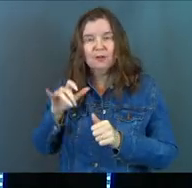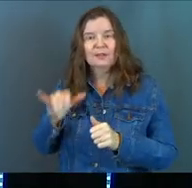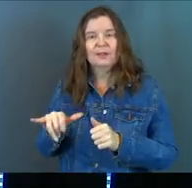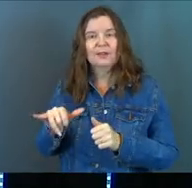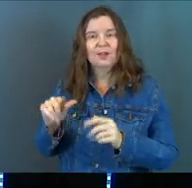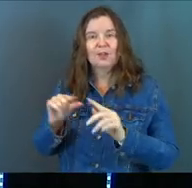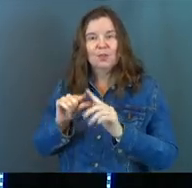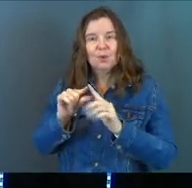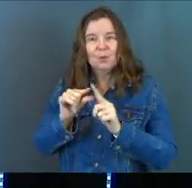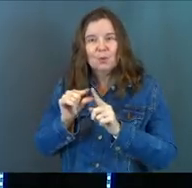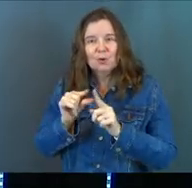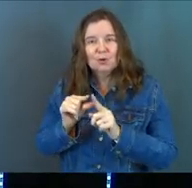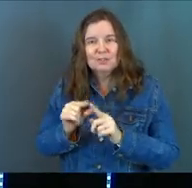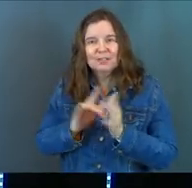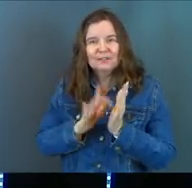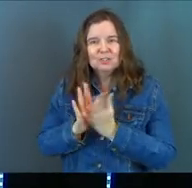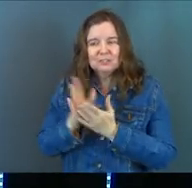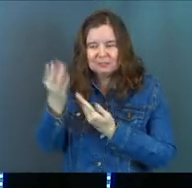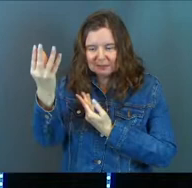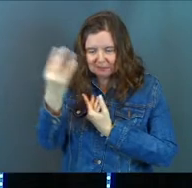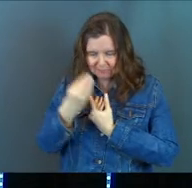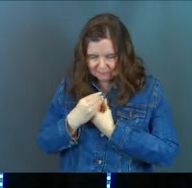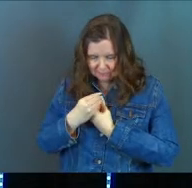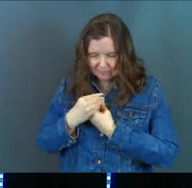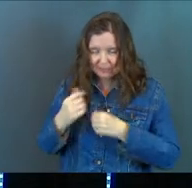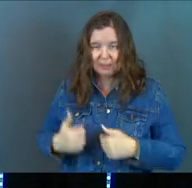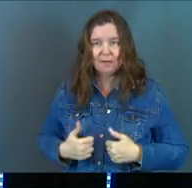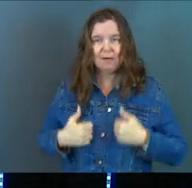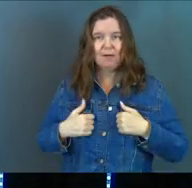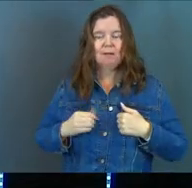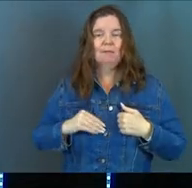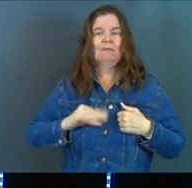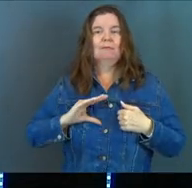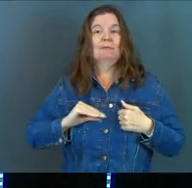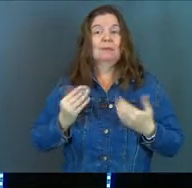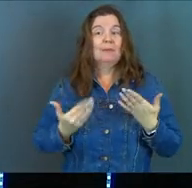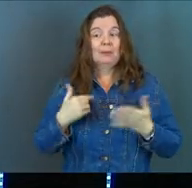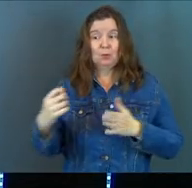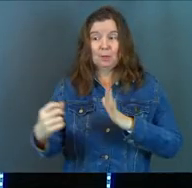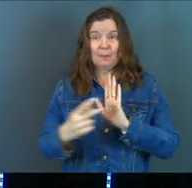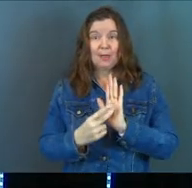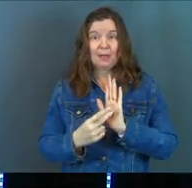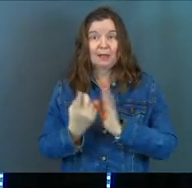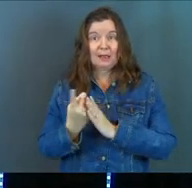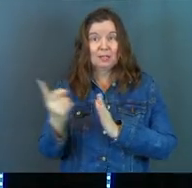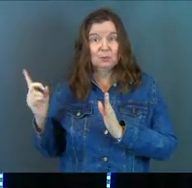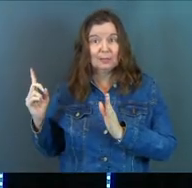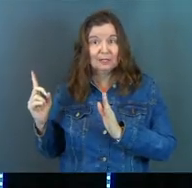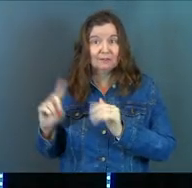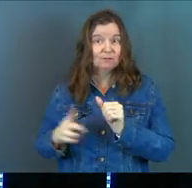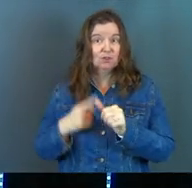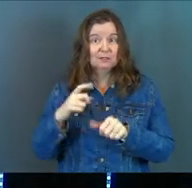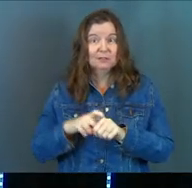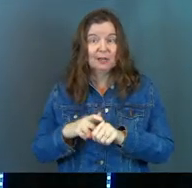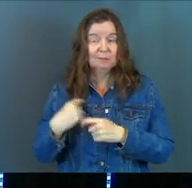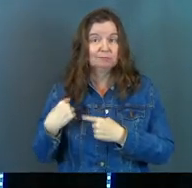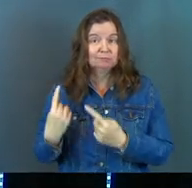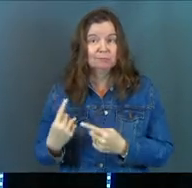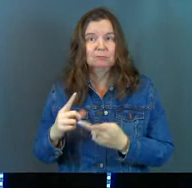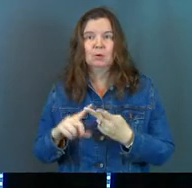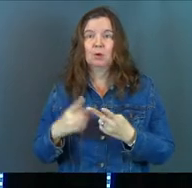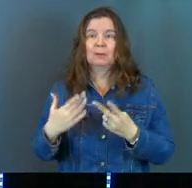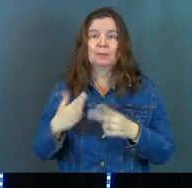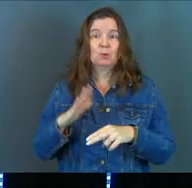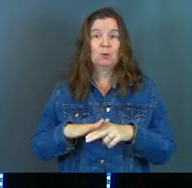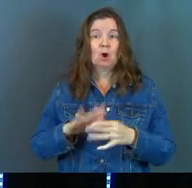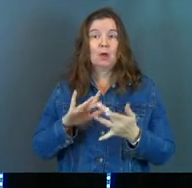after the words of Jesus because they are life-giving to us. And so maybe you came back last week, or maybe you've